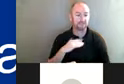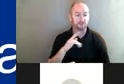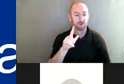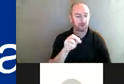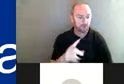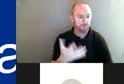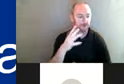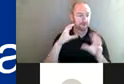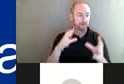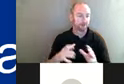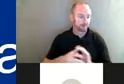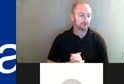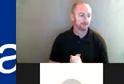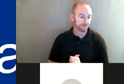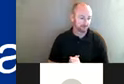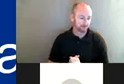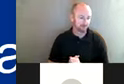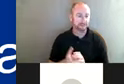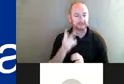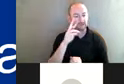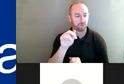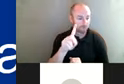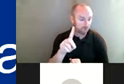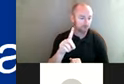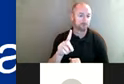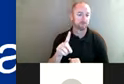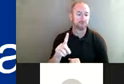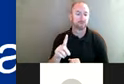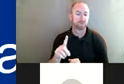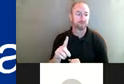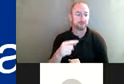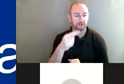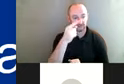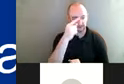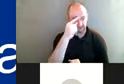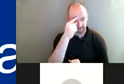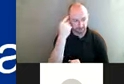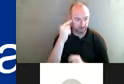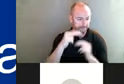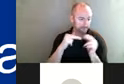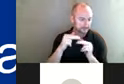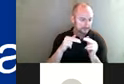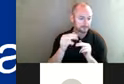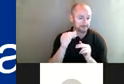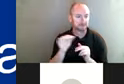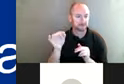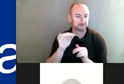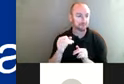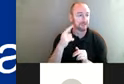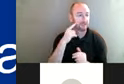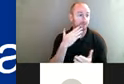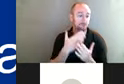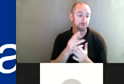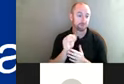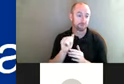low to high. You can see roads here. The black little polygons are buildings. So we think this is ended up being quite a good map